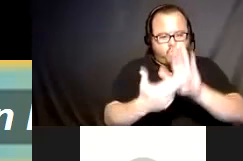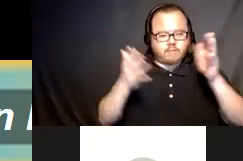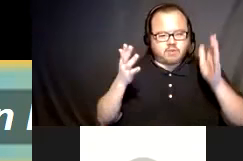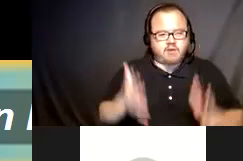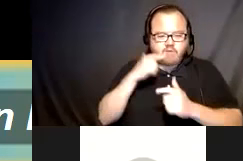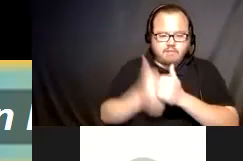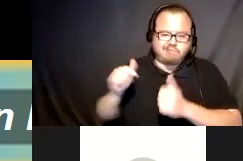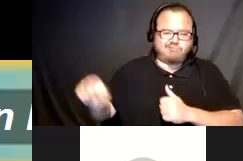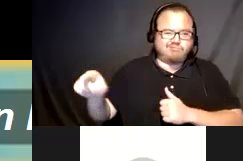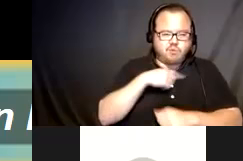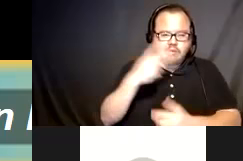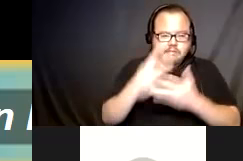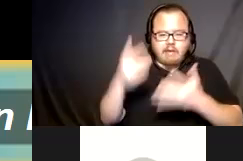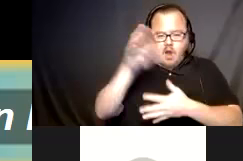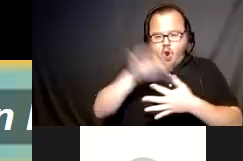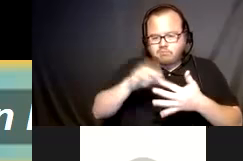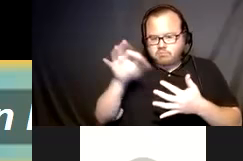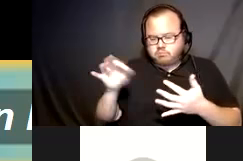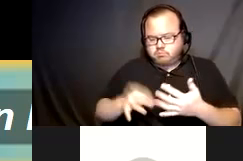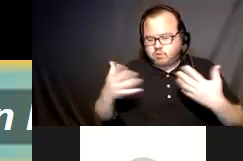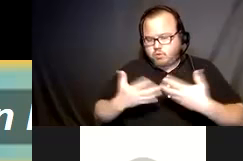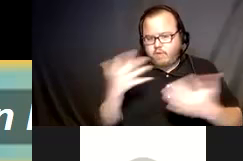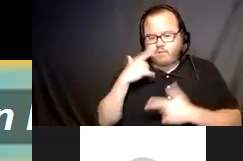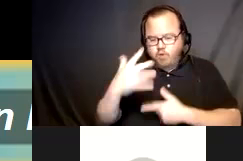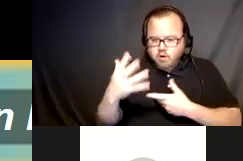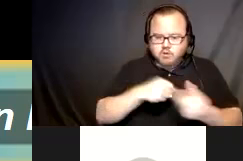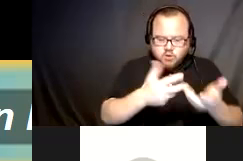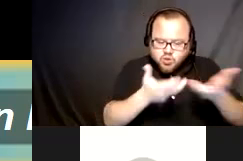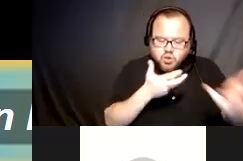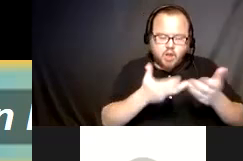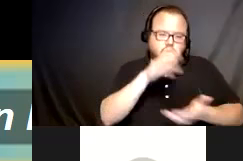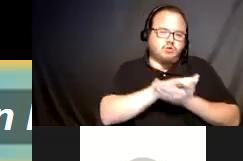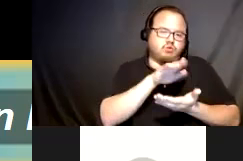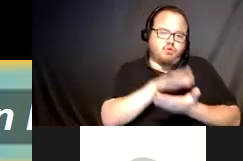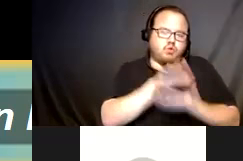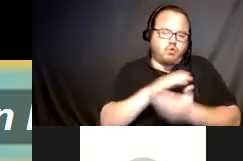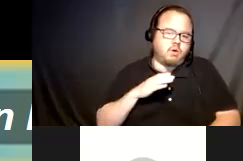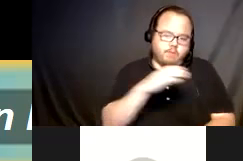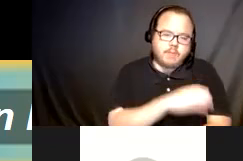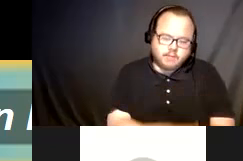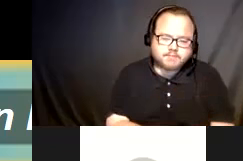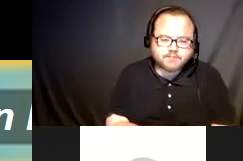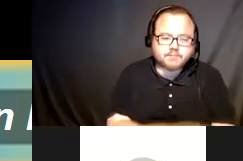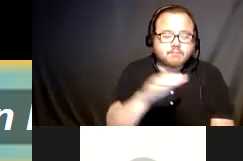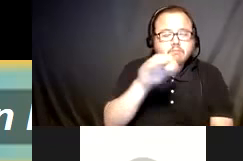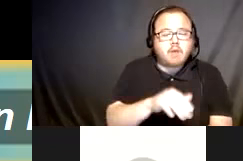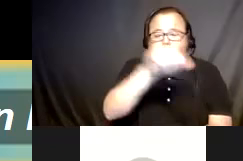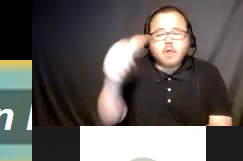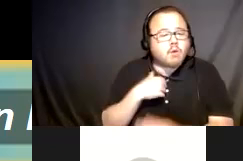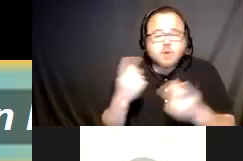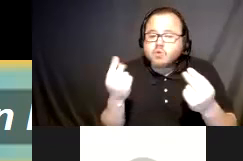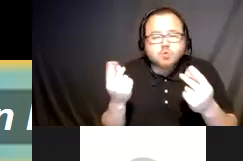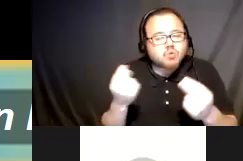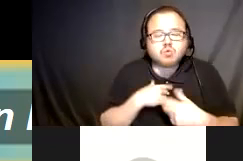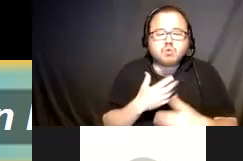go over what some of those options are for the Engaging School committee. And then another thing that we're looking to do is